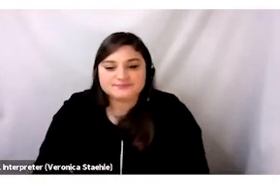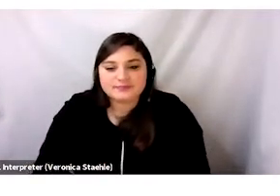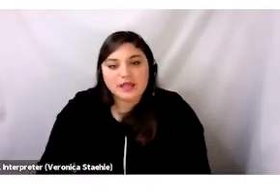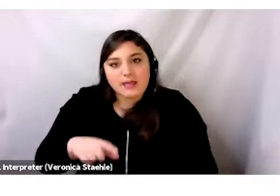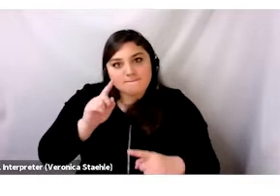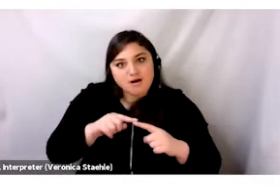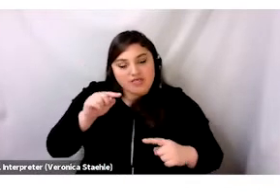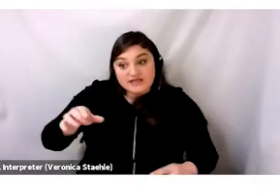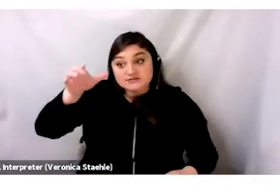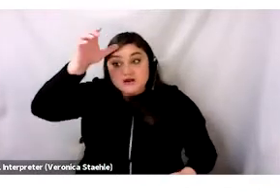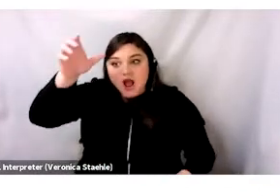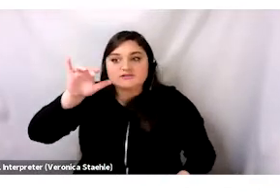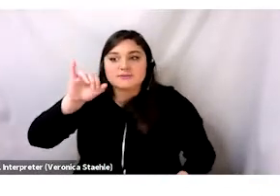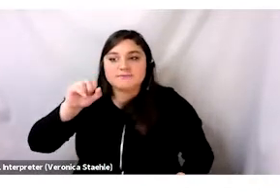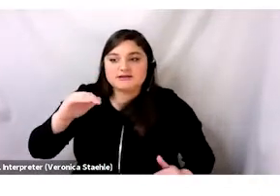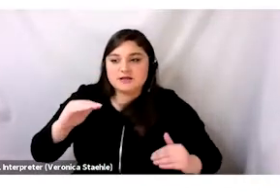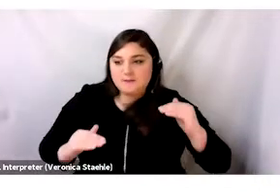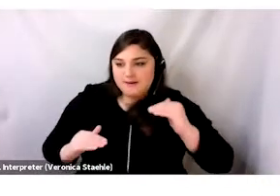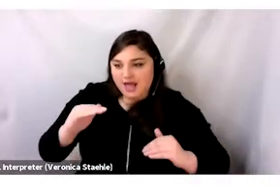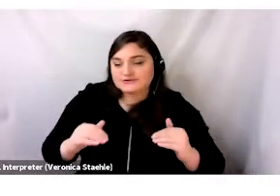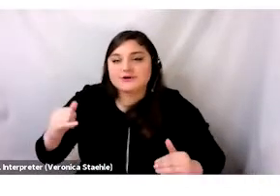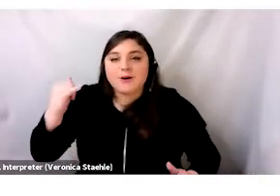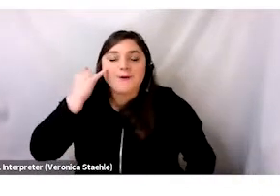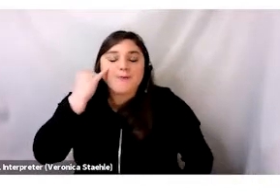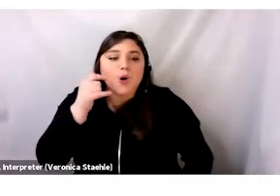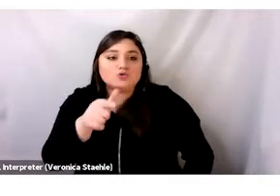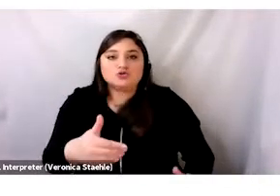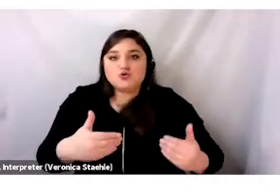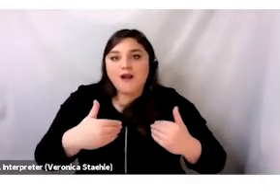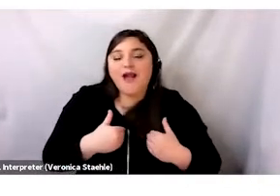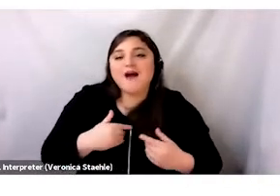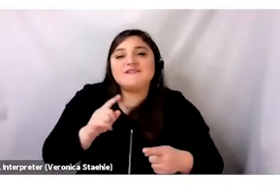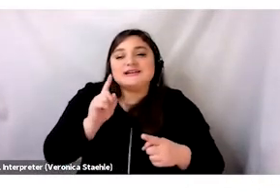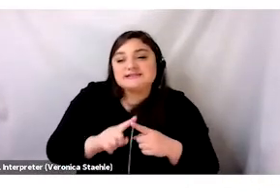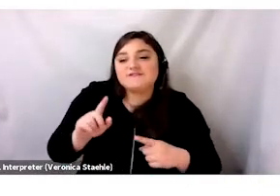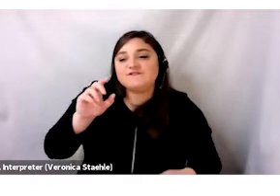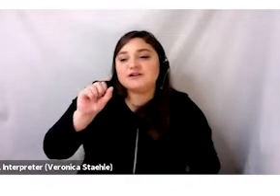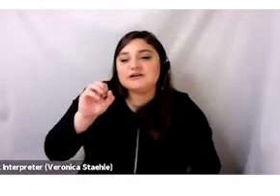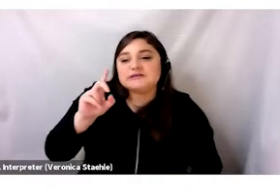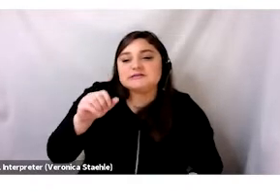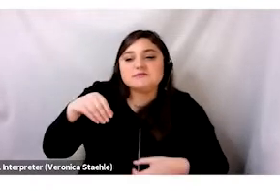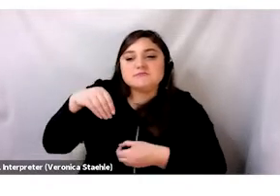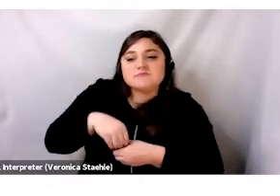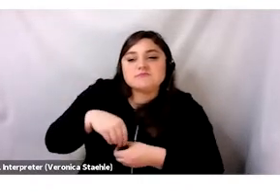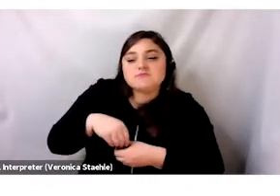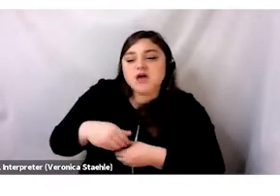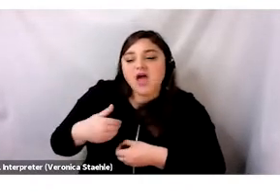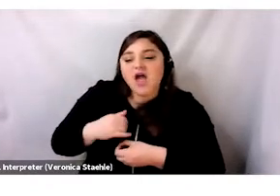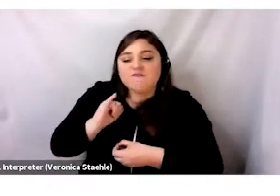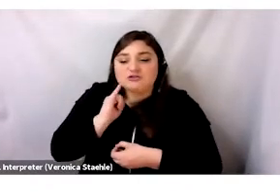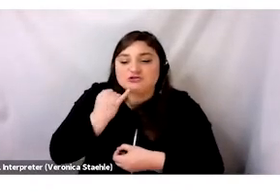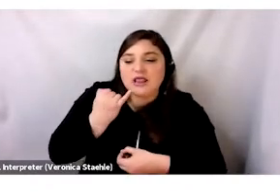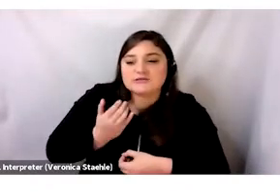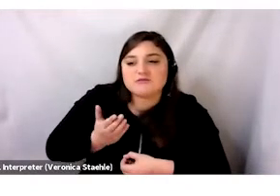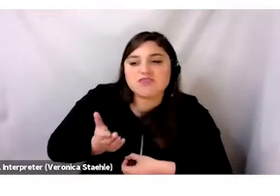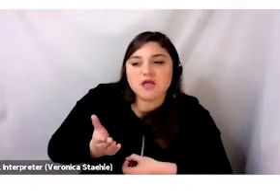you have, for example, seeds of jealousy. Let's say you're in an organizing circle and you find